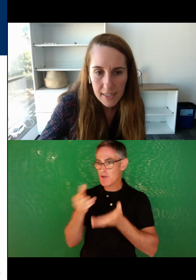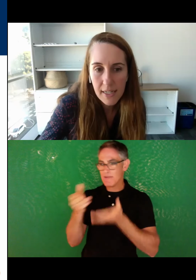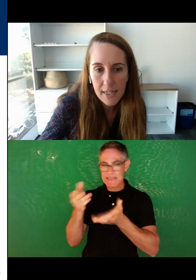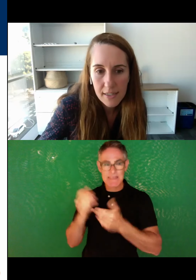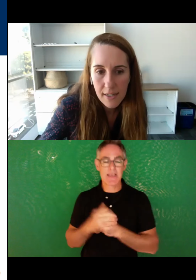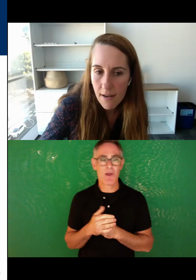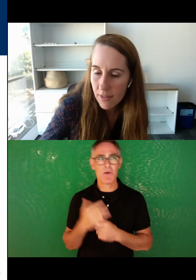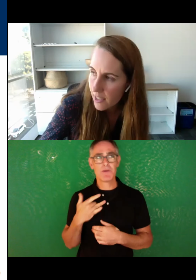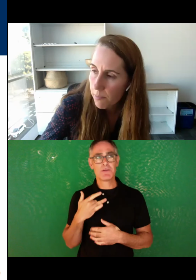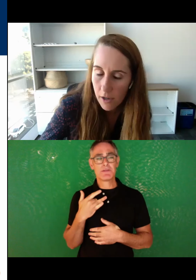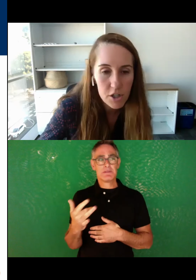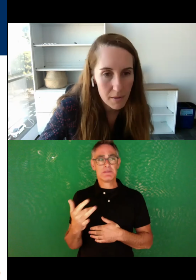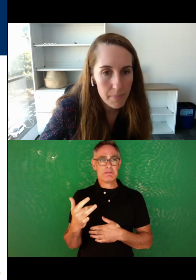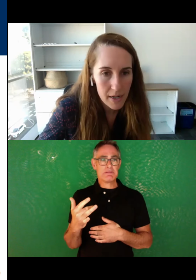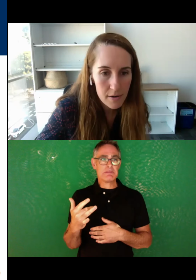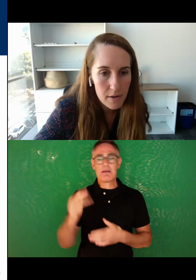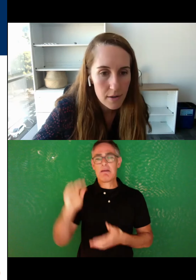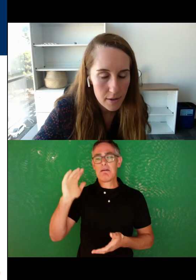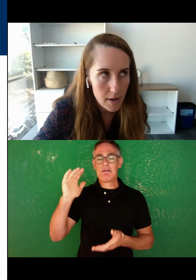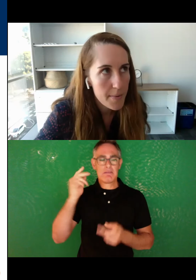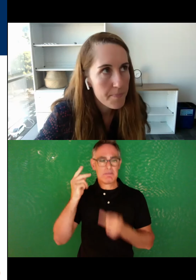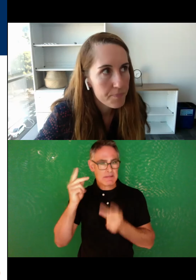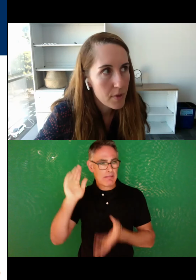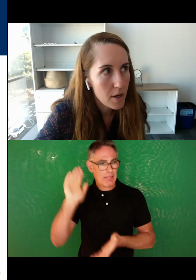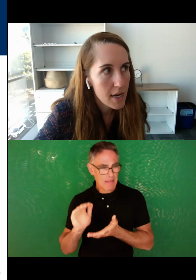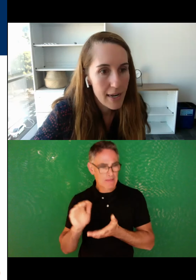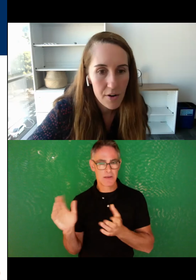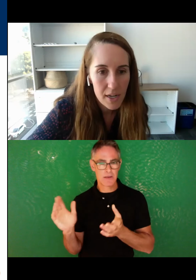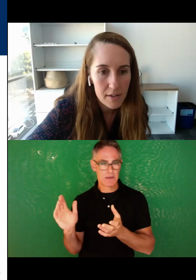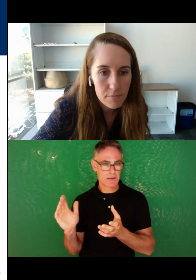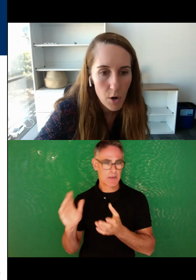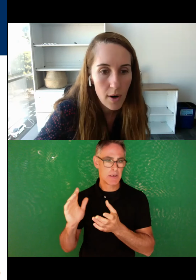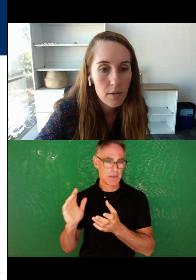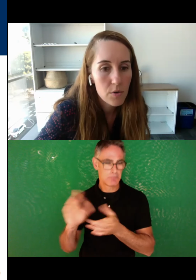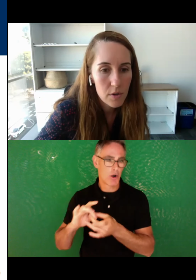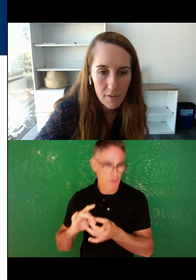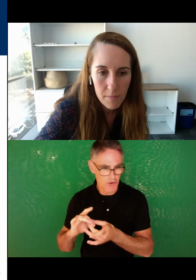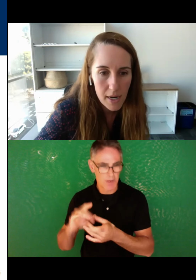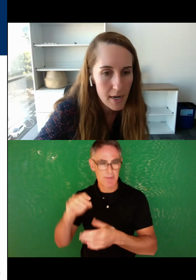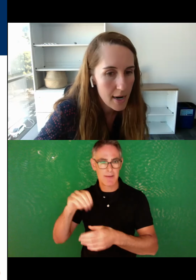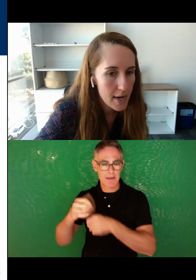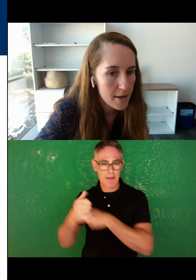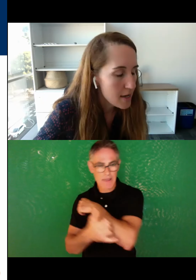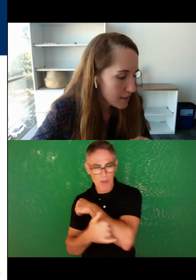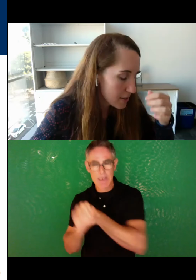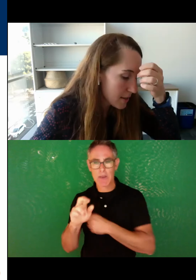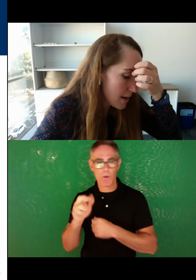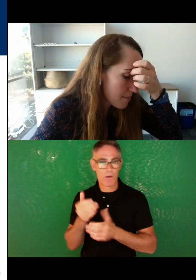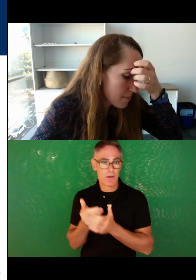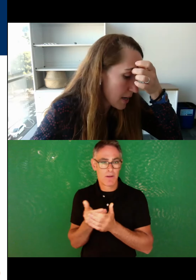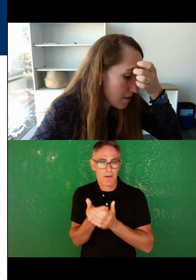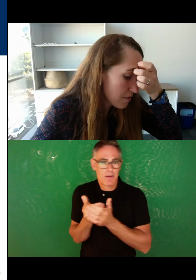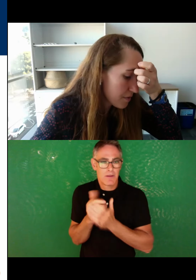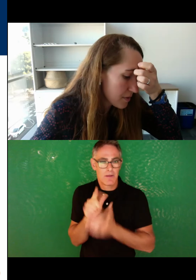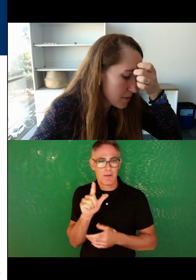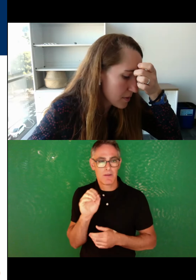trend is less partnership in county or local government